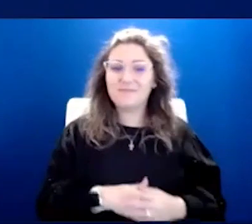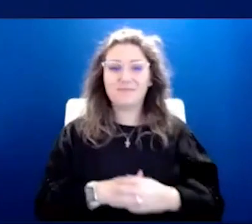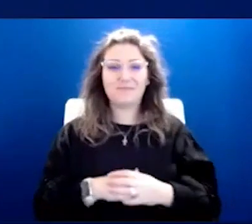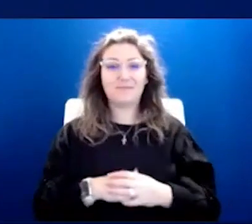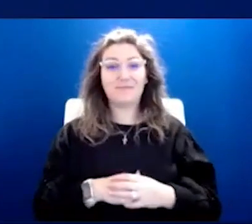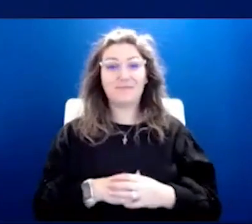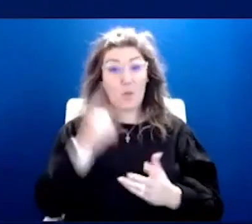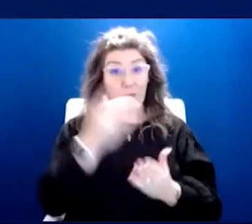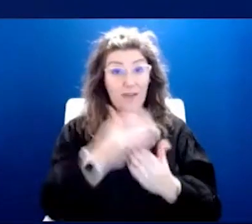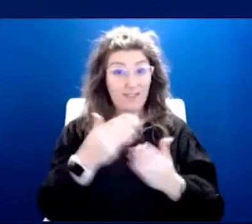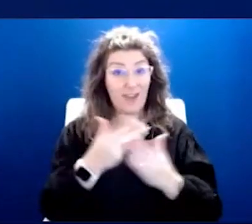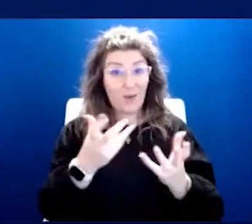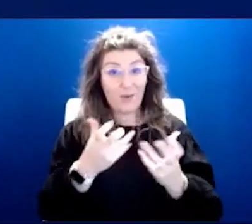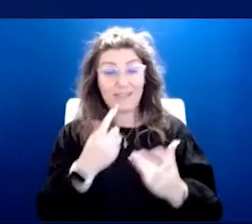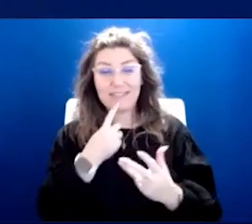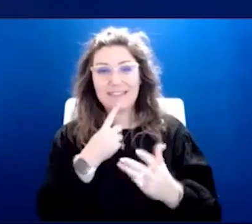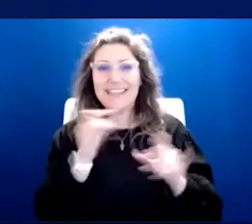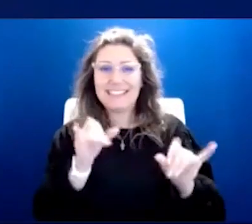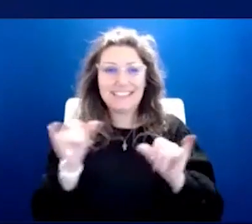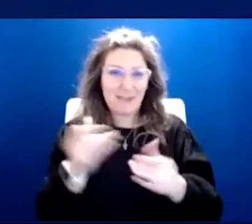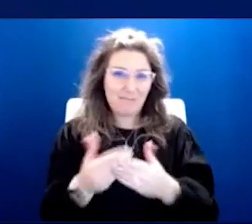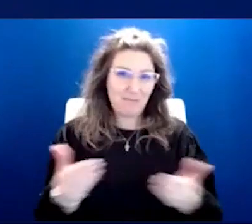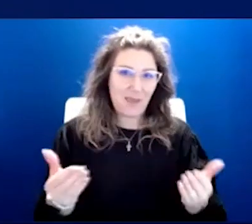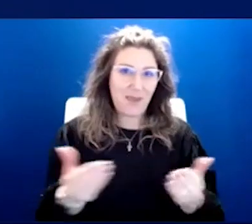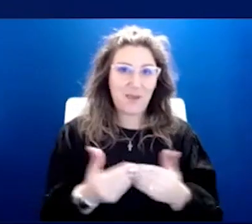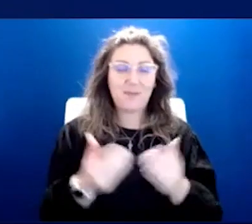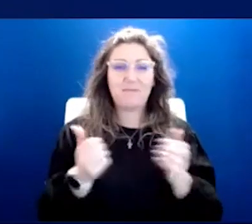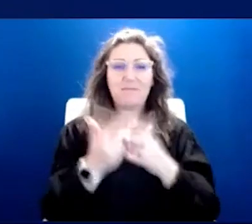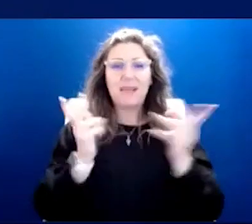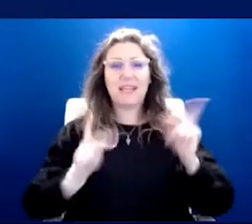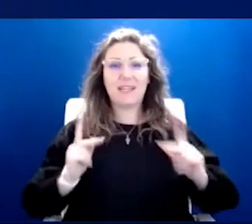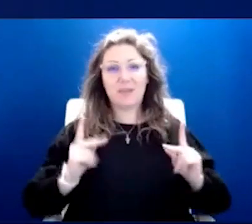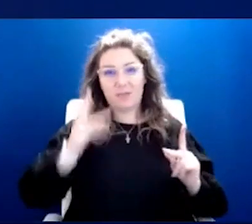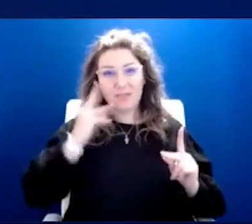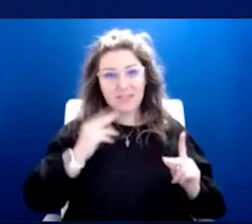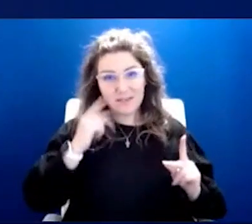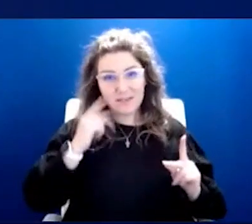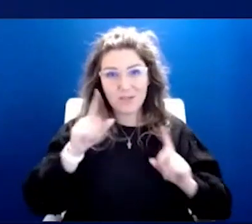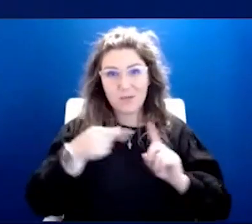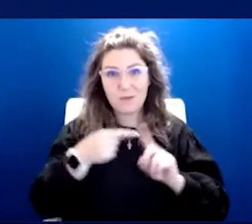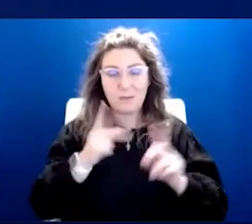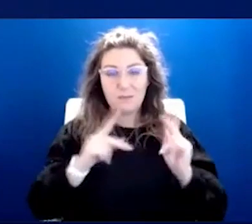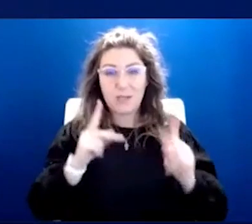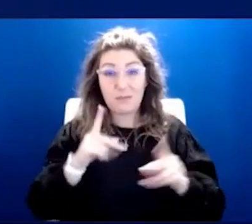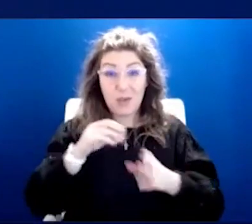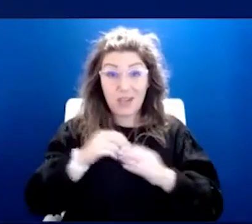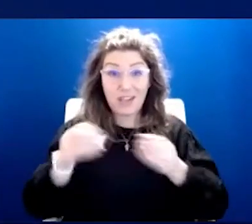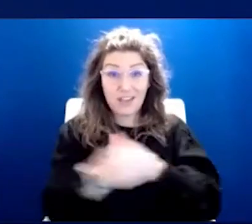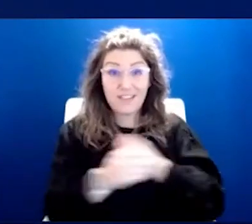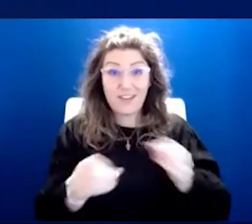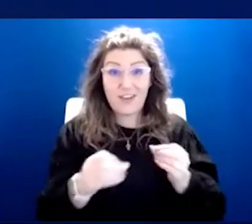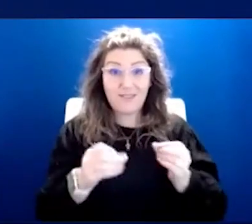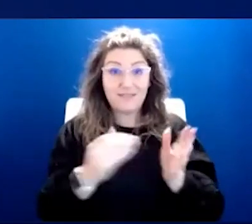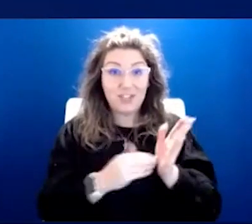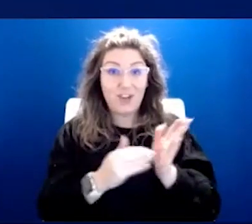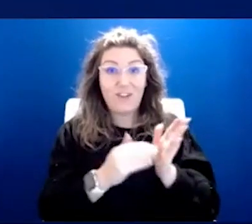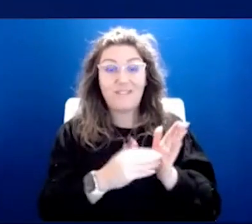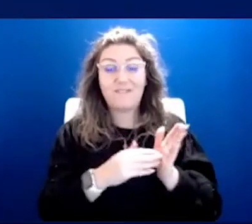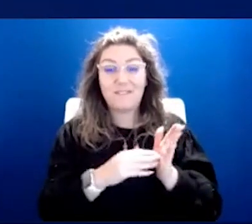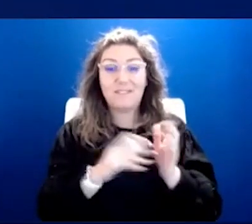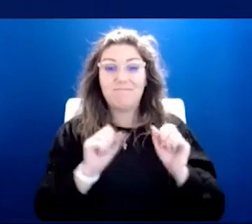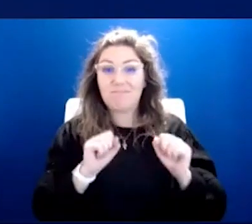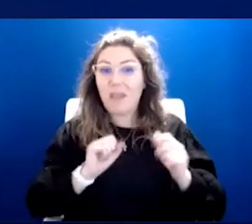I was going to say was the same thing, because I know many of us have had this experience. When people are in the office, we oftentimes can get people to take